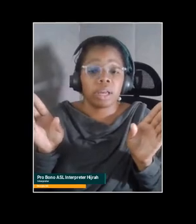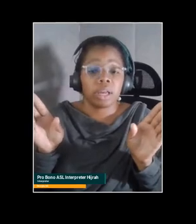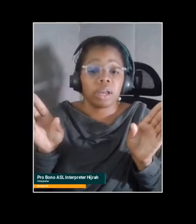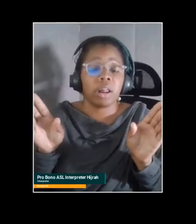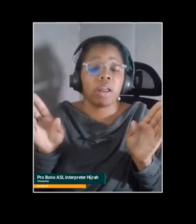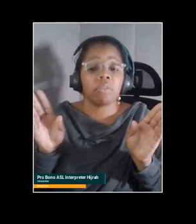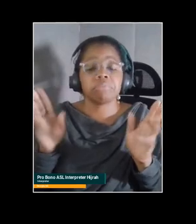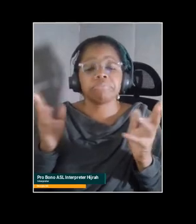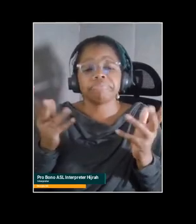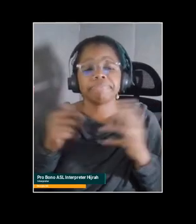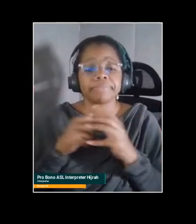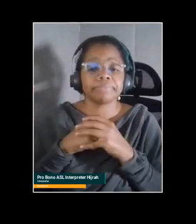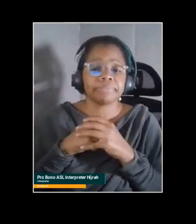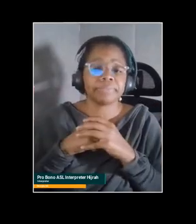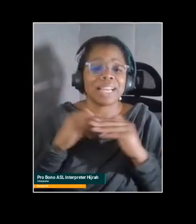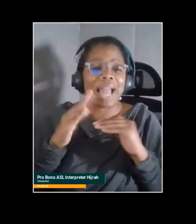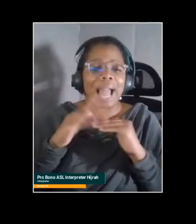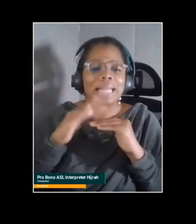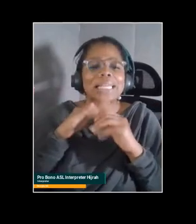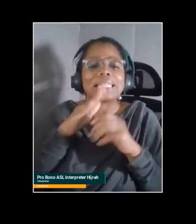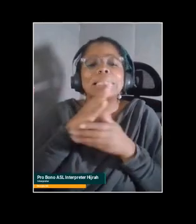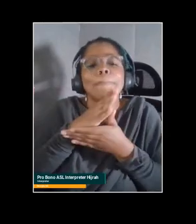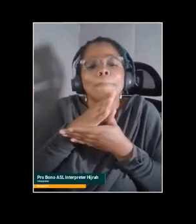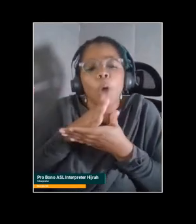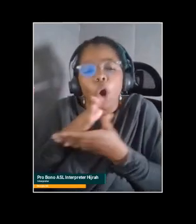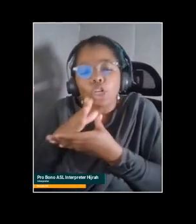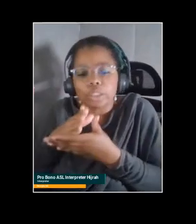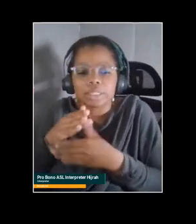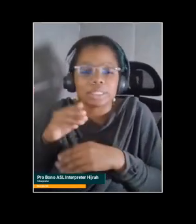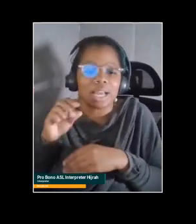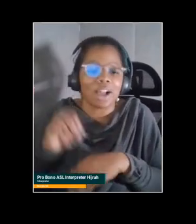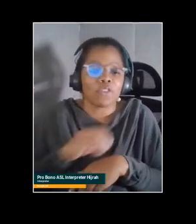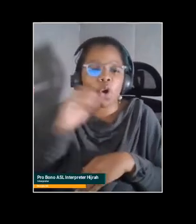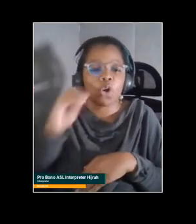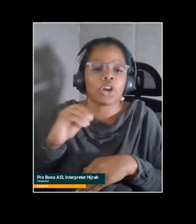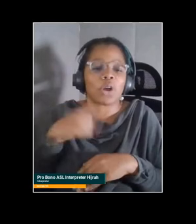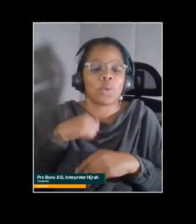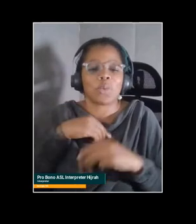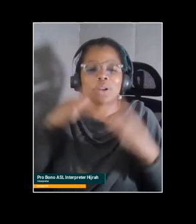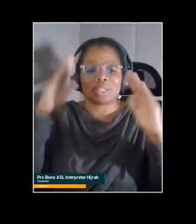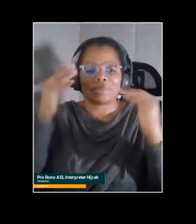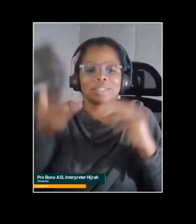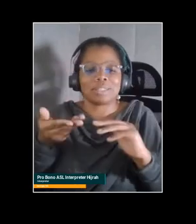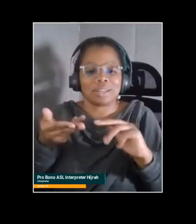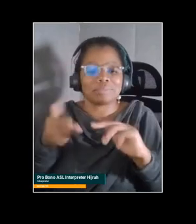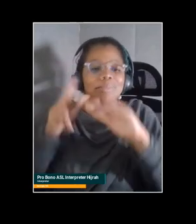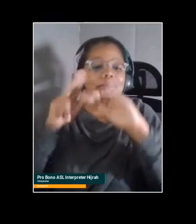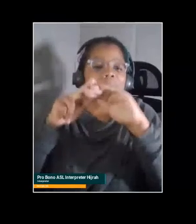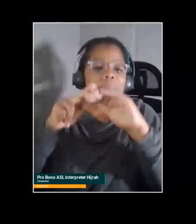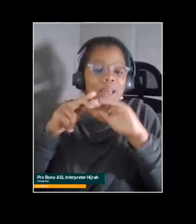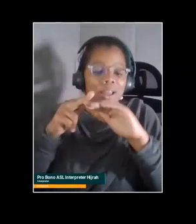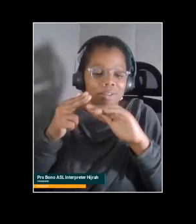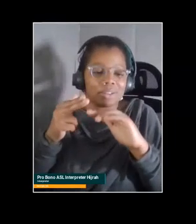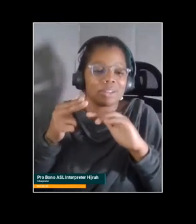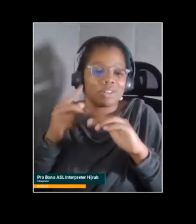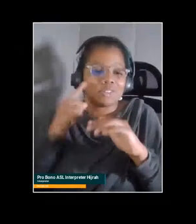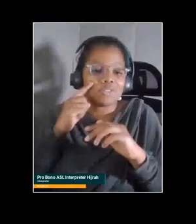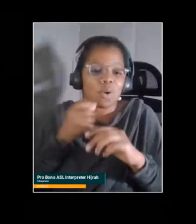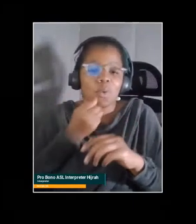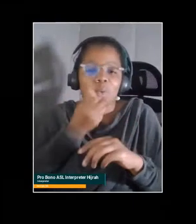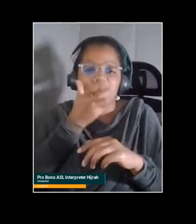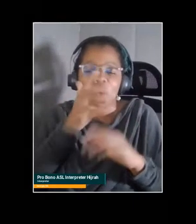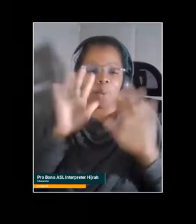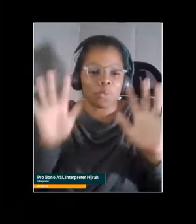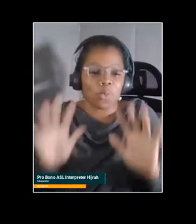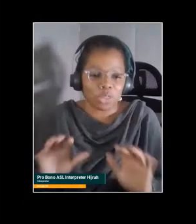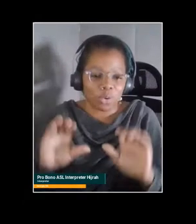at least parts of Oregon, we're expecting kind of a moderate increase in participation in warm weather activities.